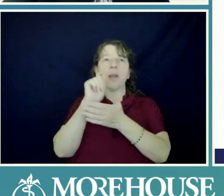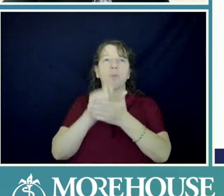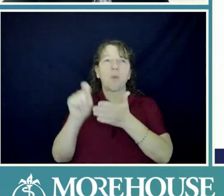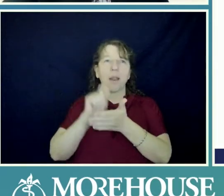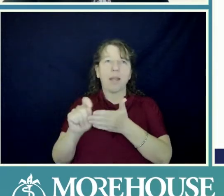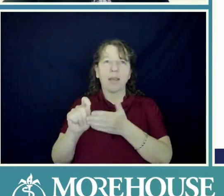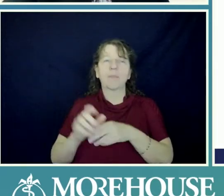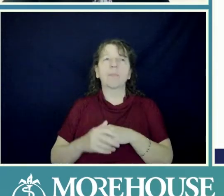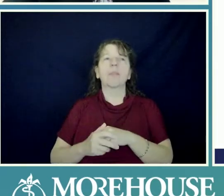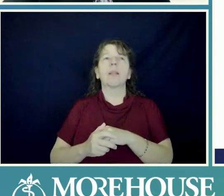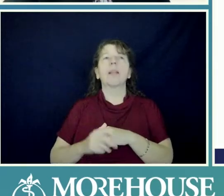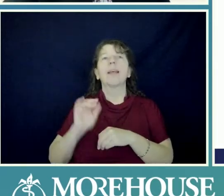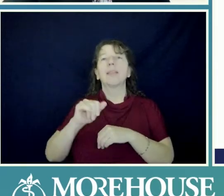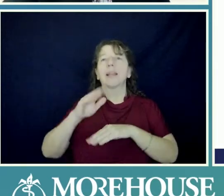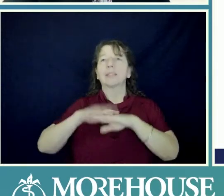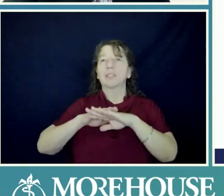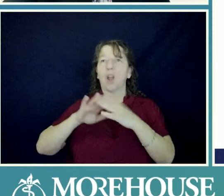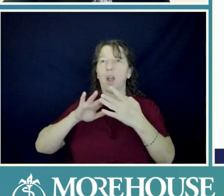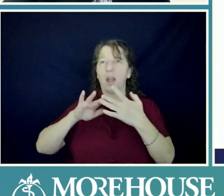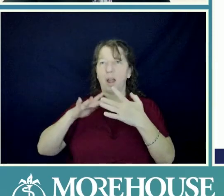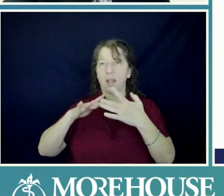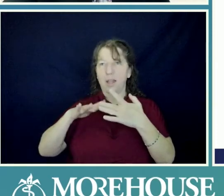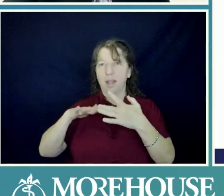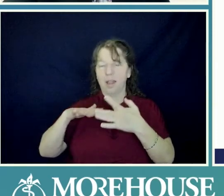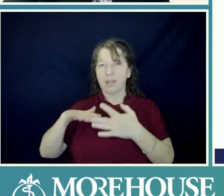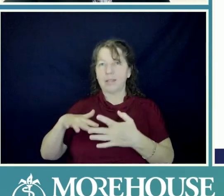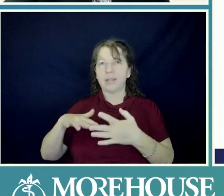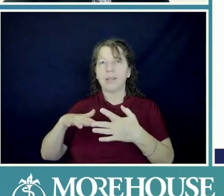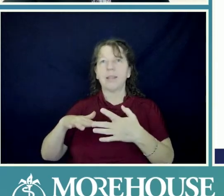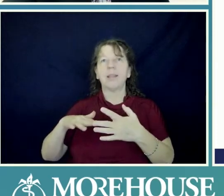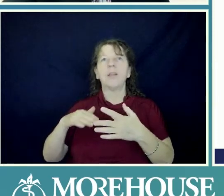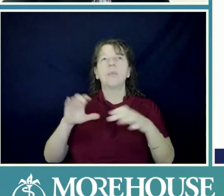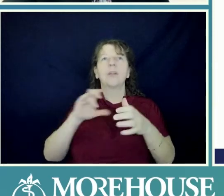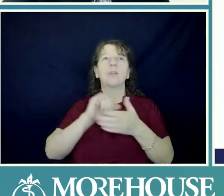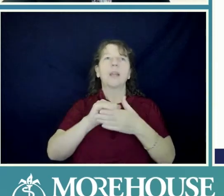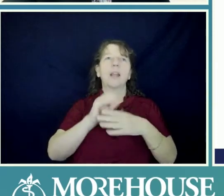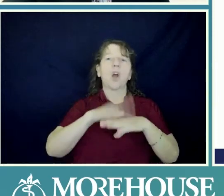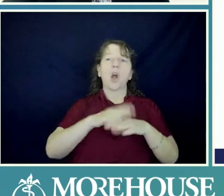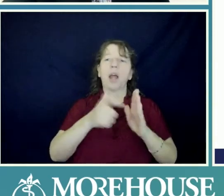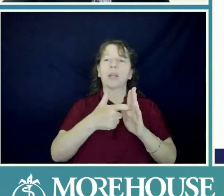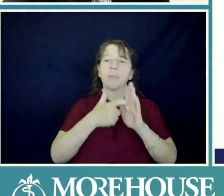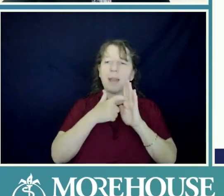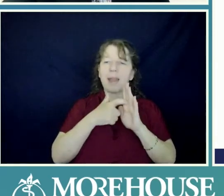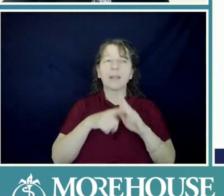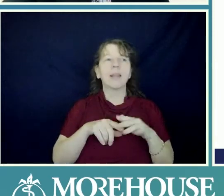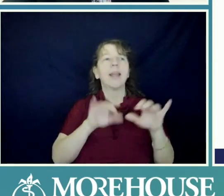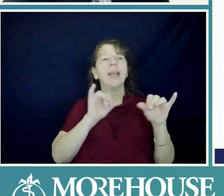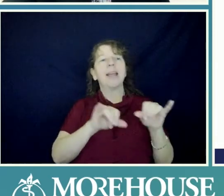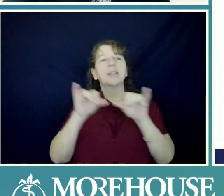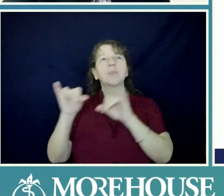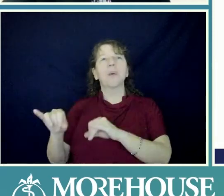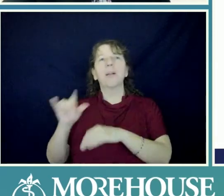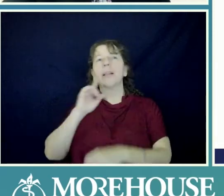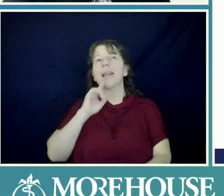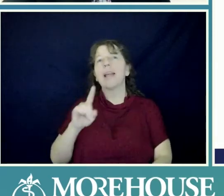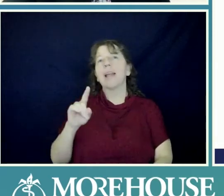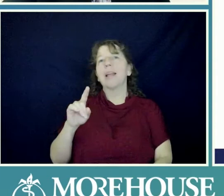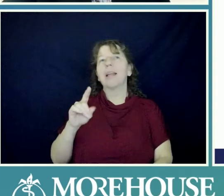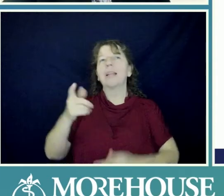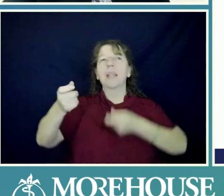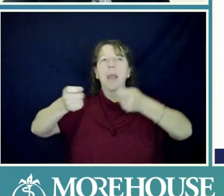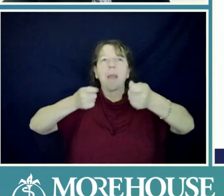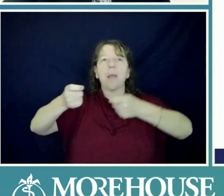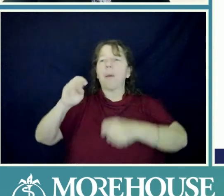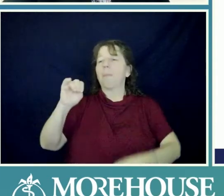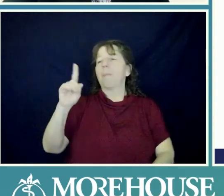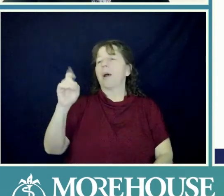online course that we do both on demand, as well as a moderated session for